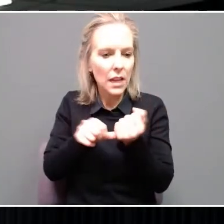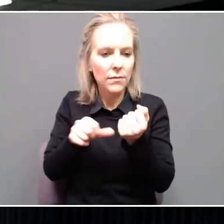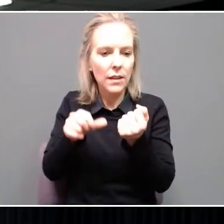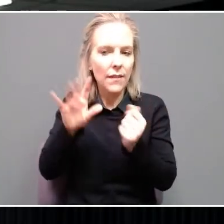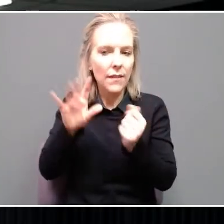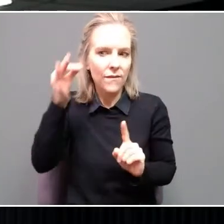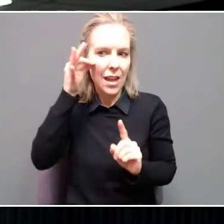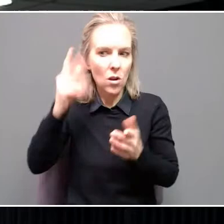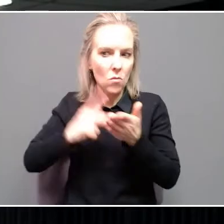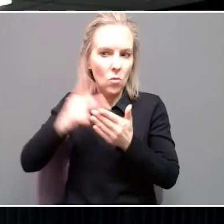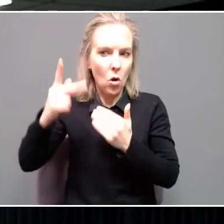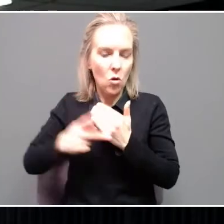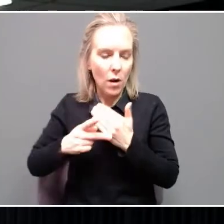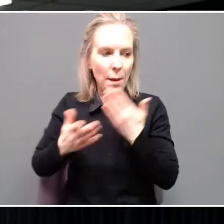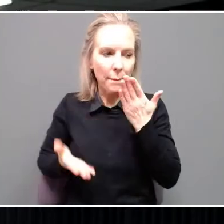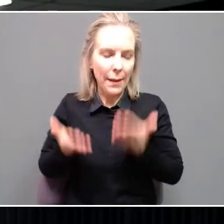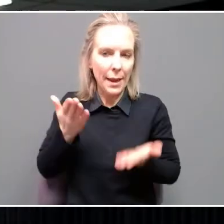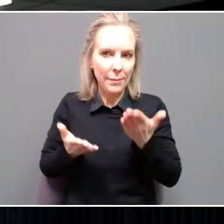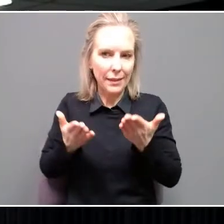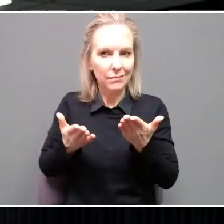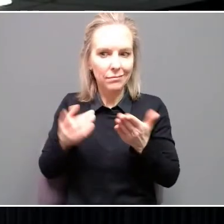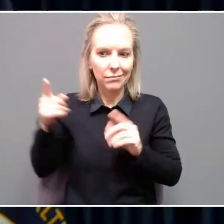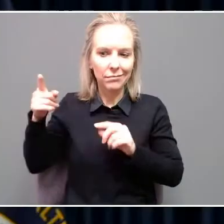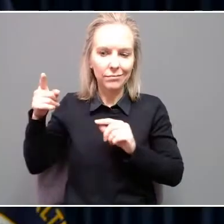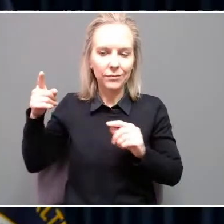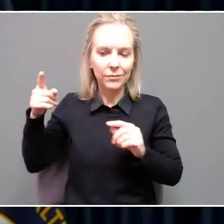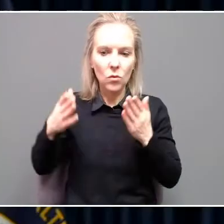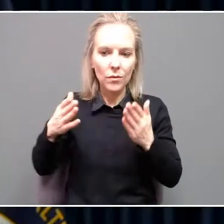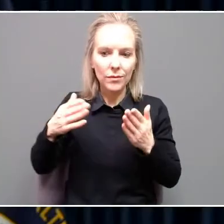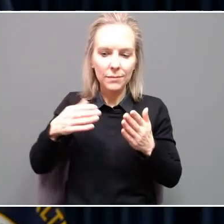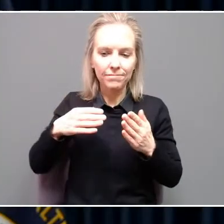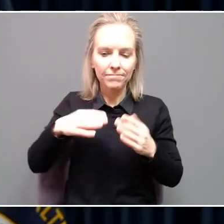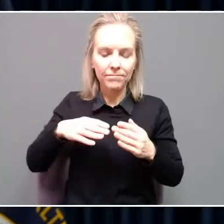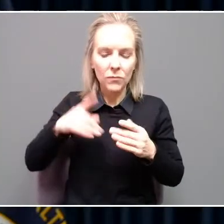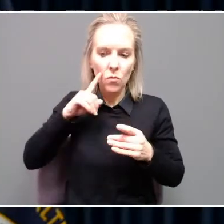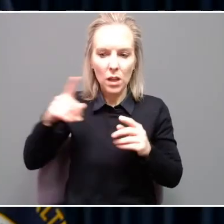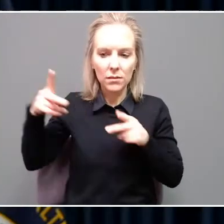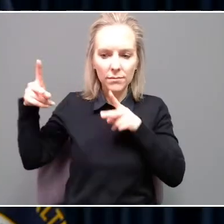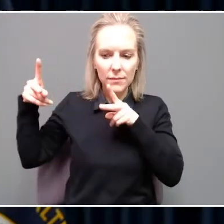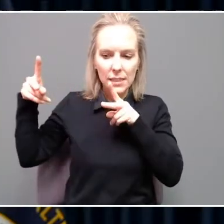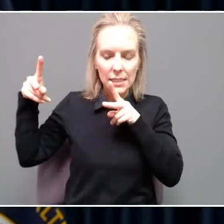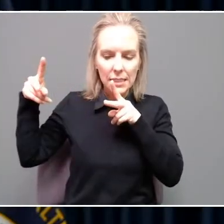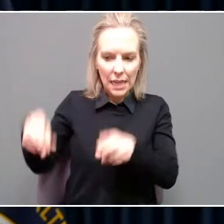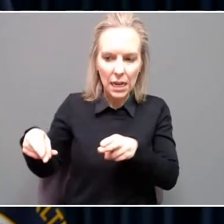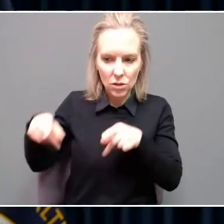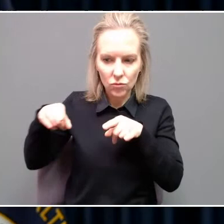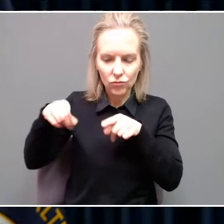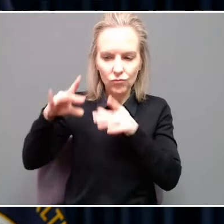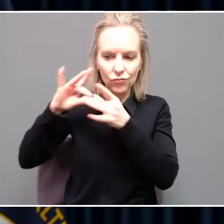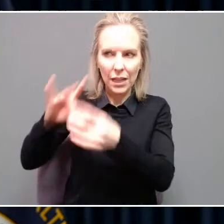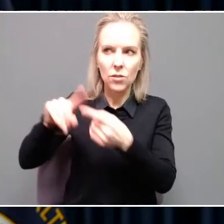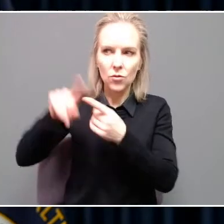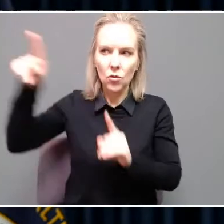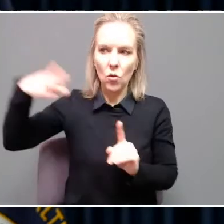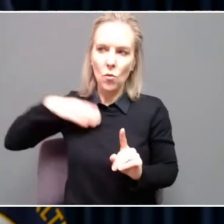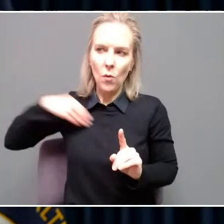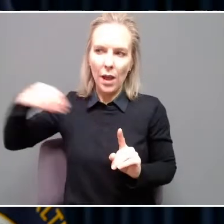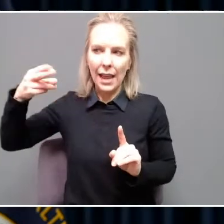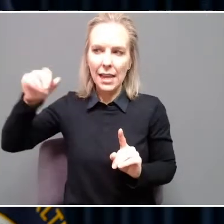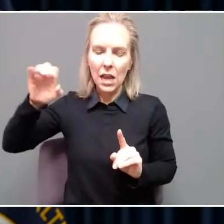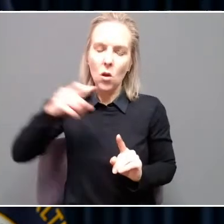end up facing some financial difficulties on account of this budget freeze? So we're carefully watching the debt